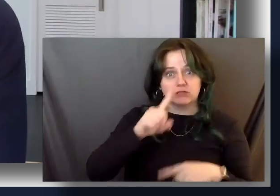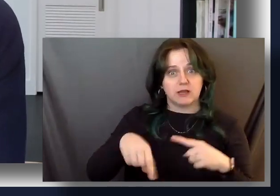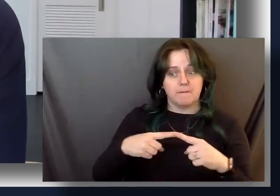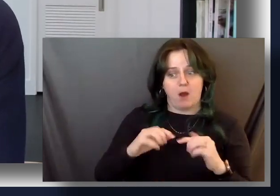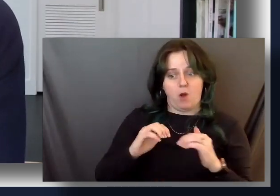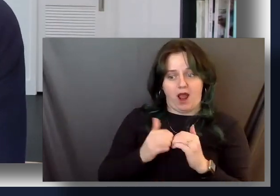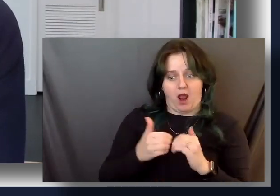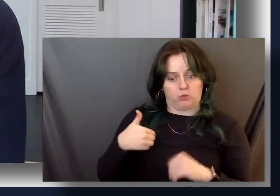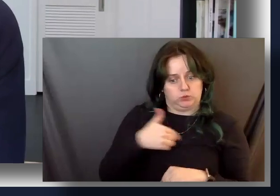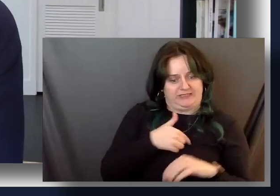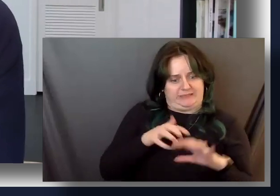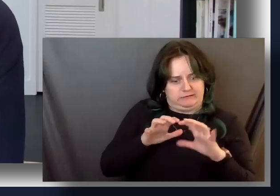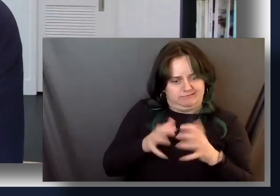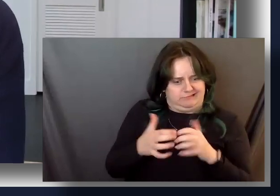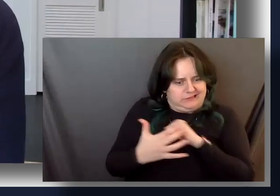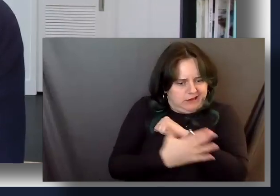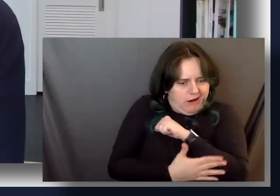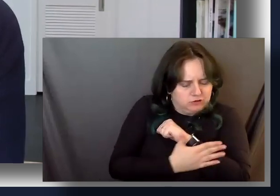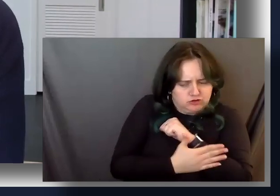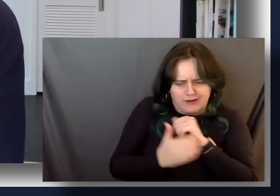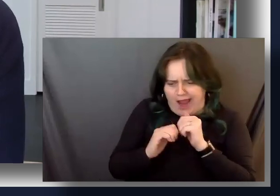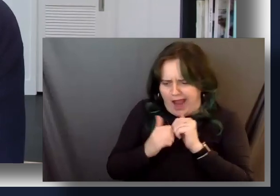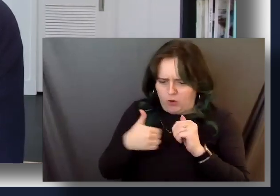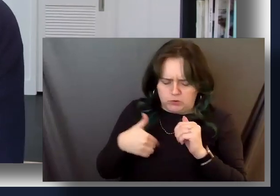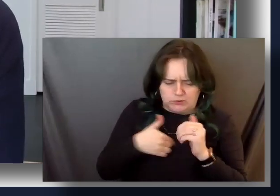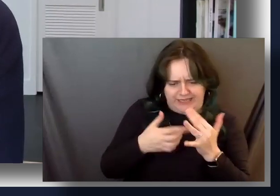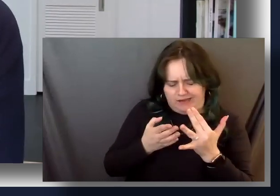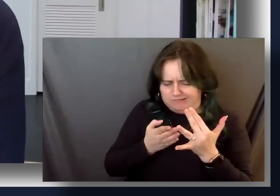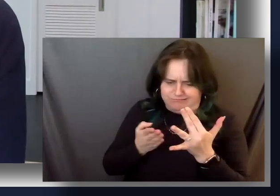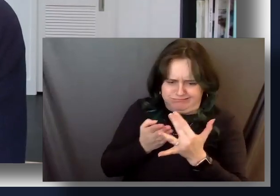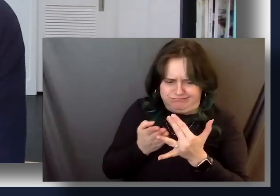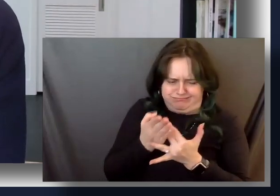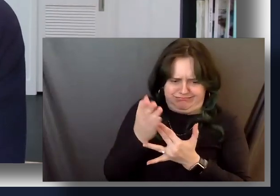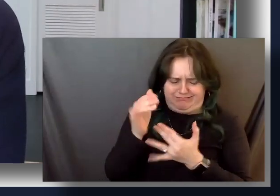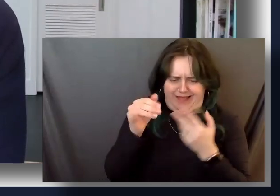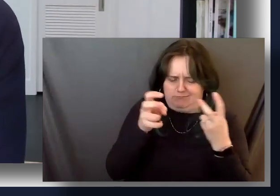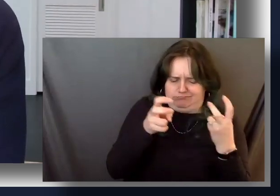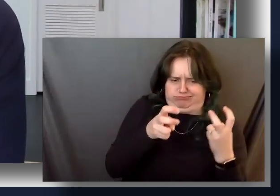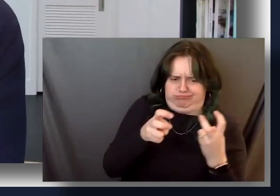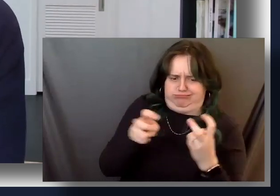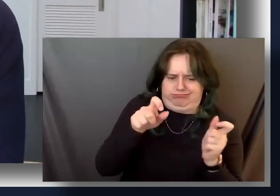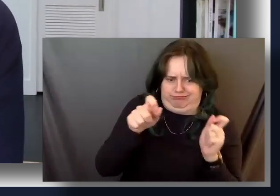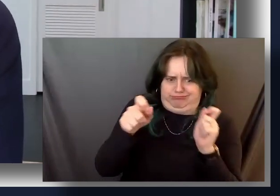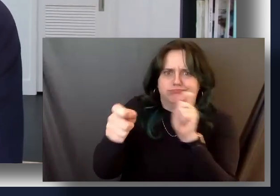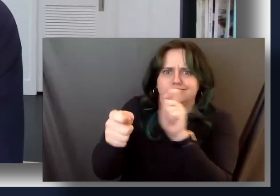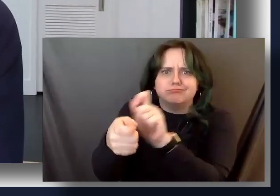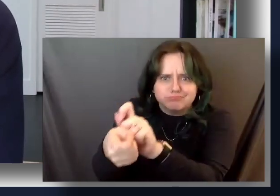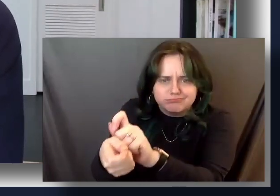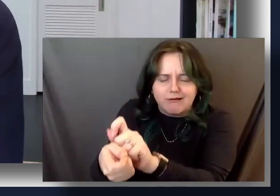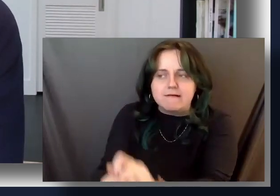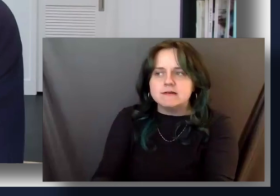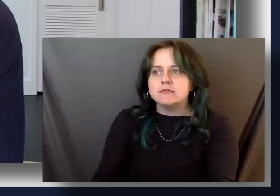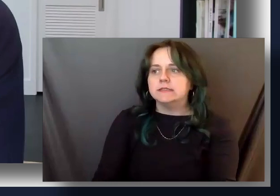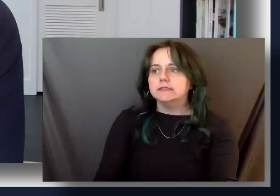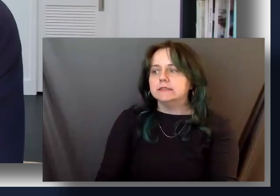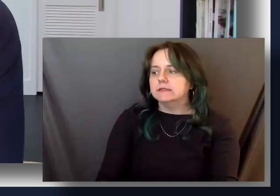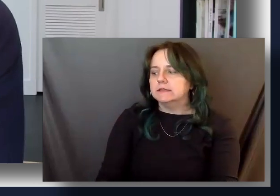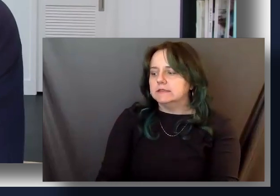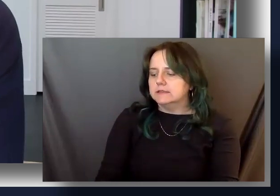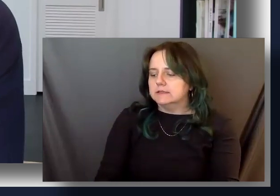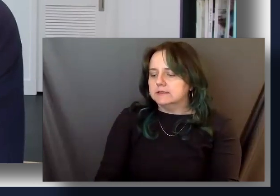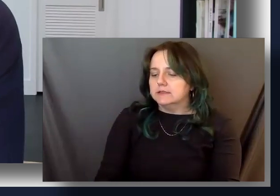we as a country navigate this transition. And we